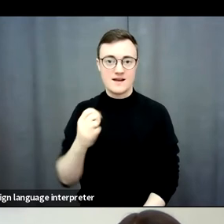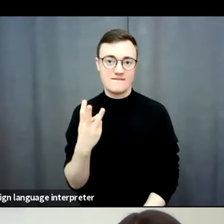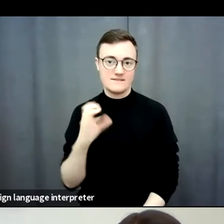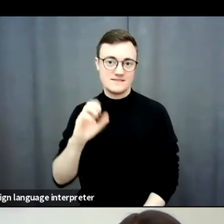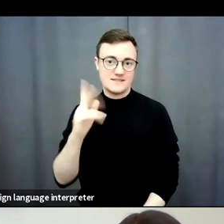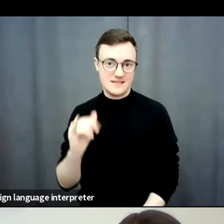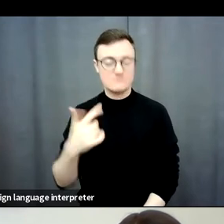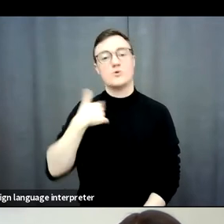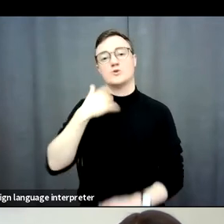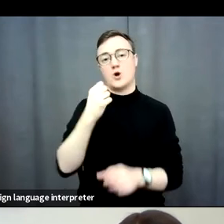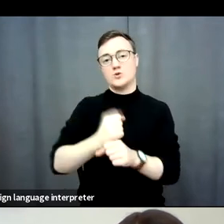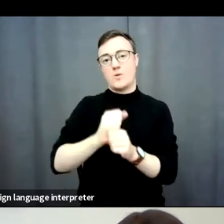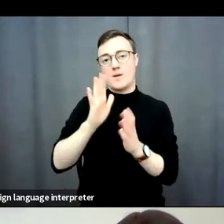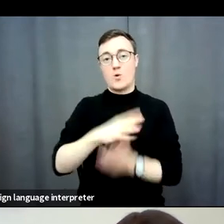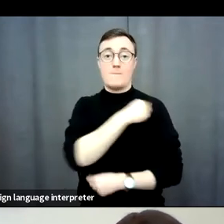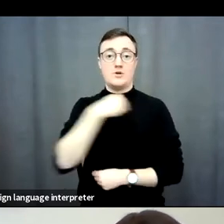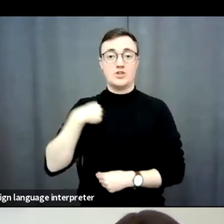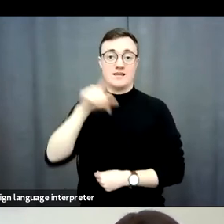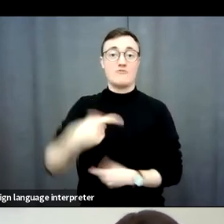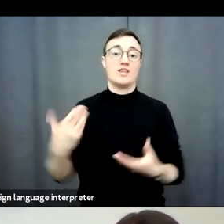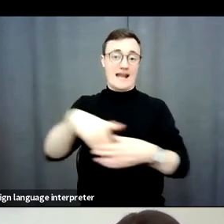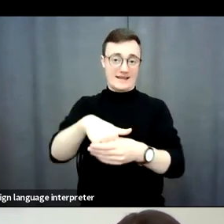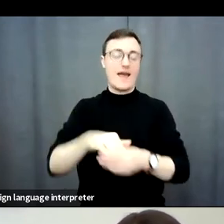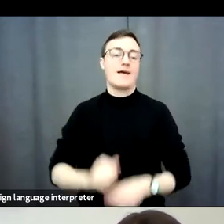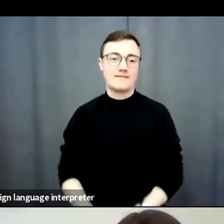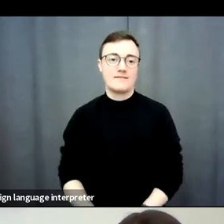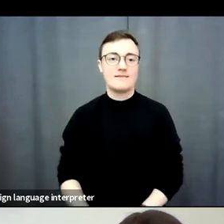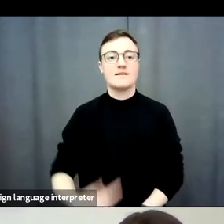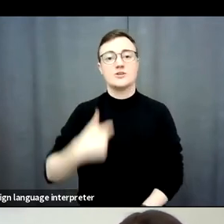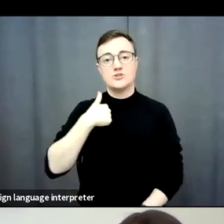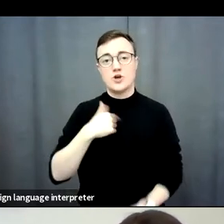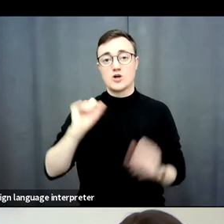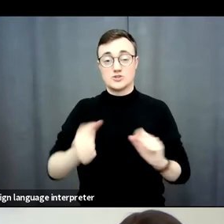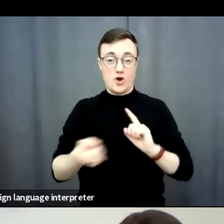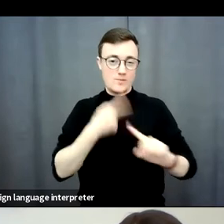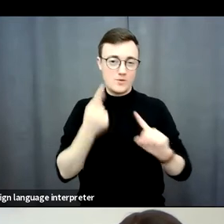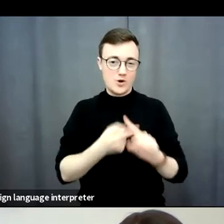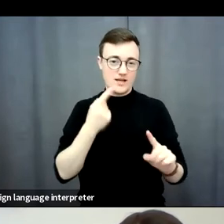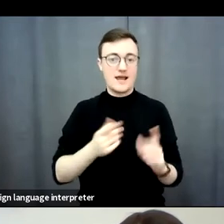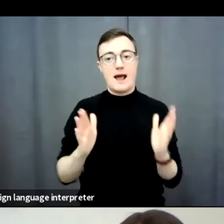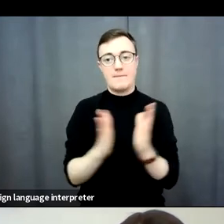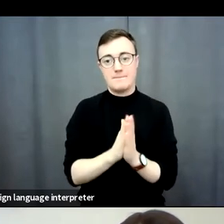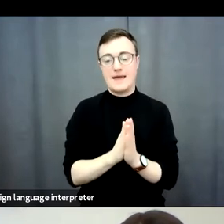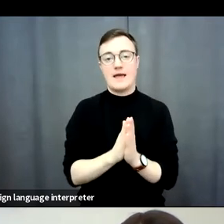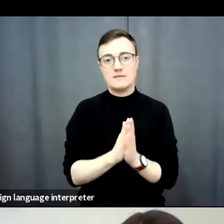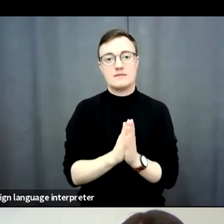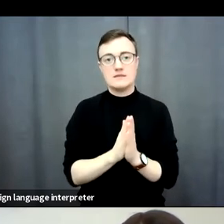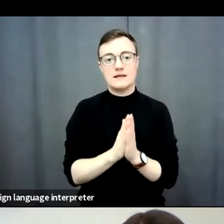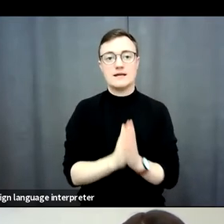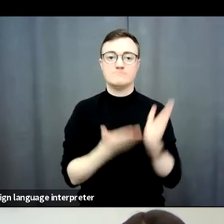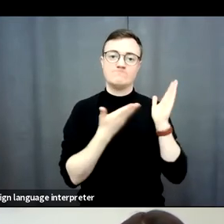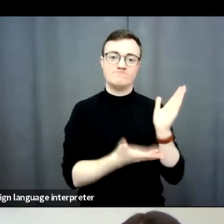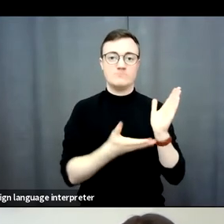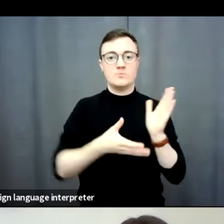Swedish Agency for Participation. And I'm going to start with saying a few words about